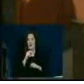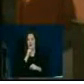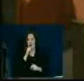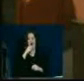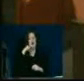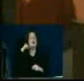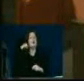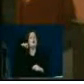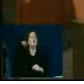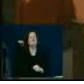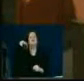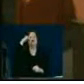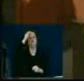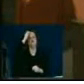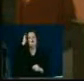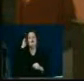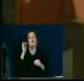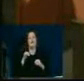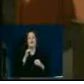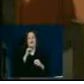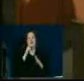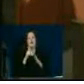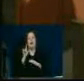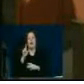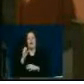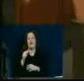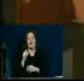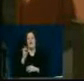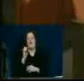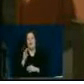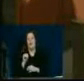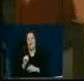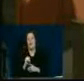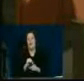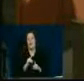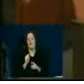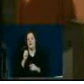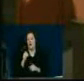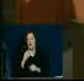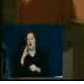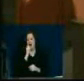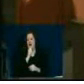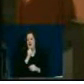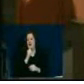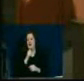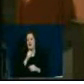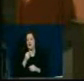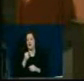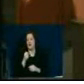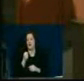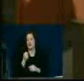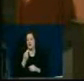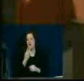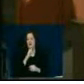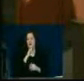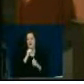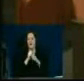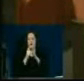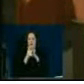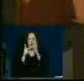not that is in legal form. So, and I guess my issue, and I talked to the law